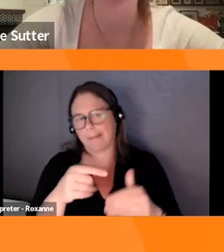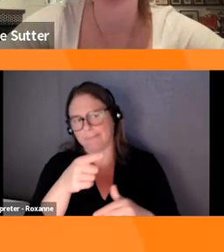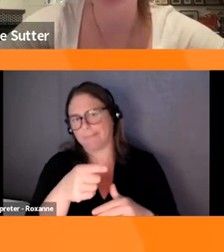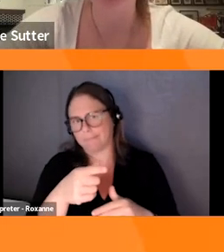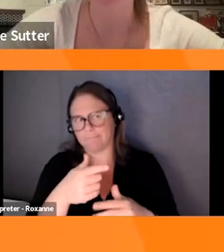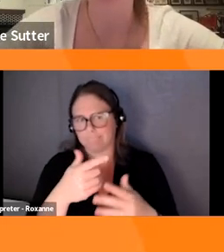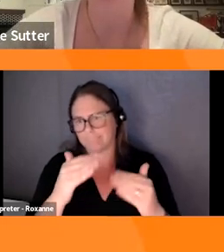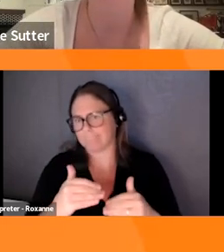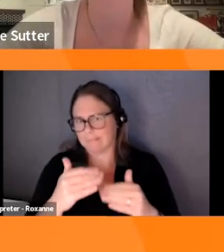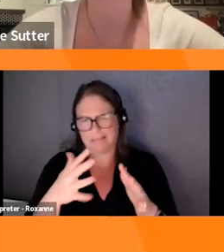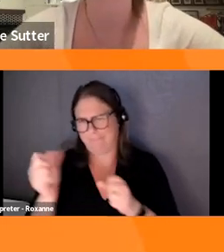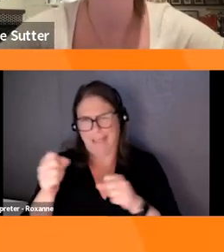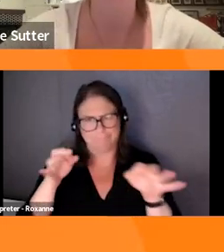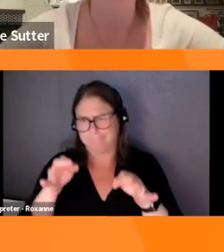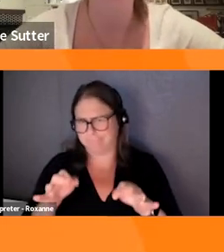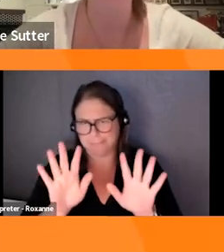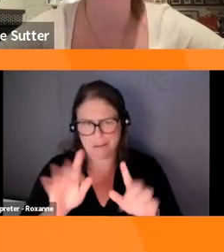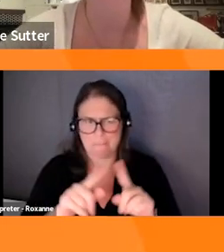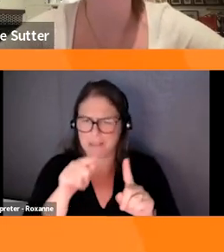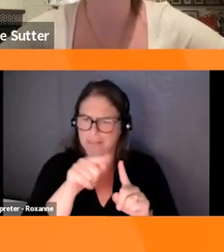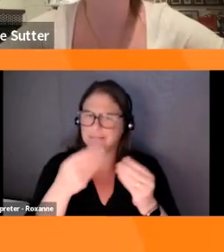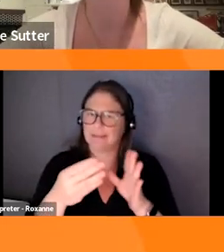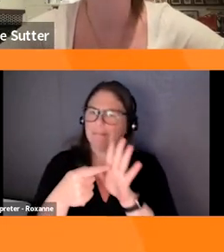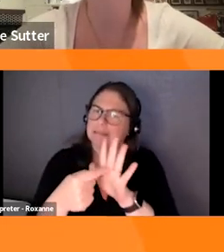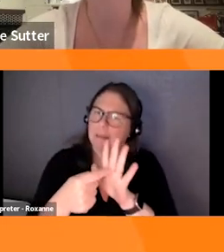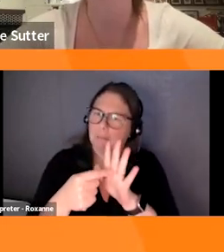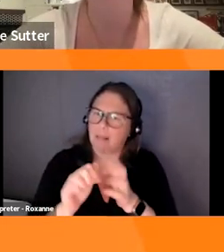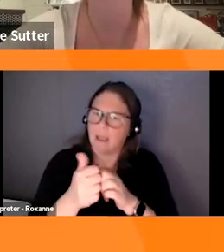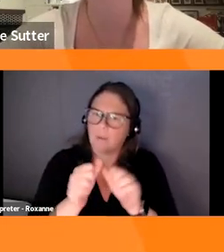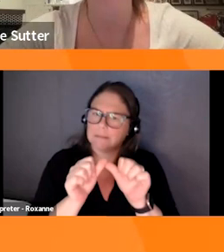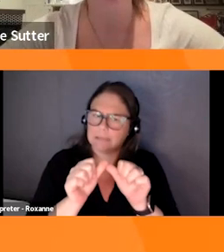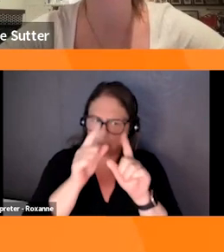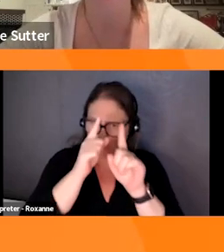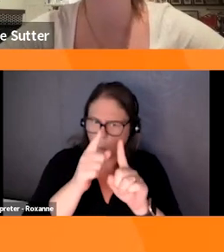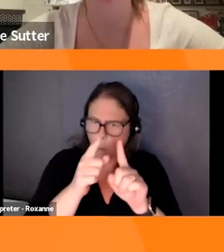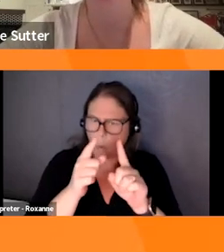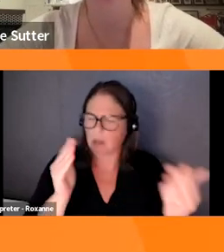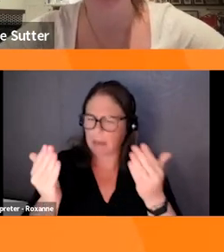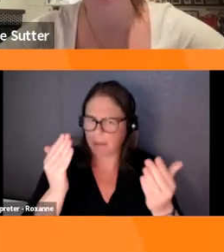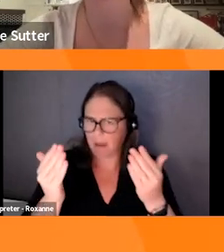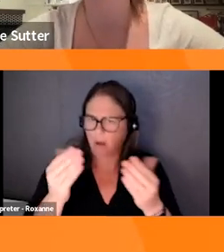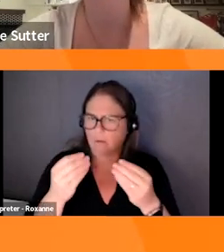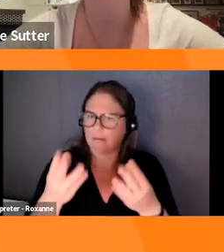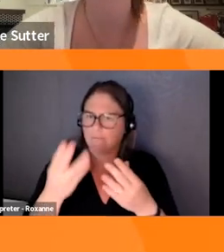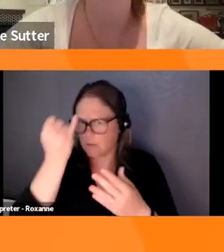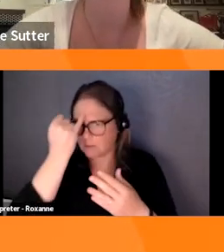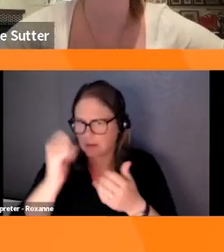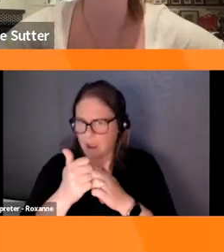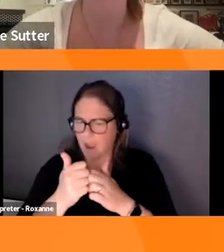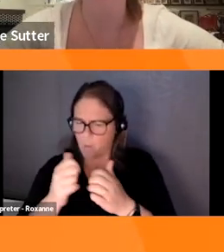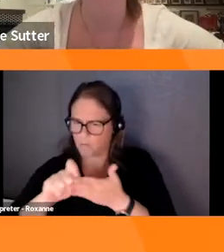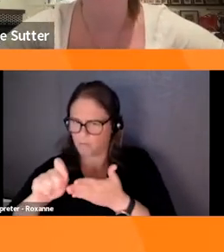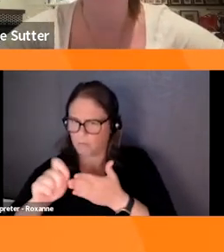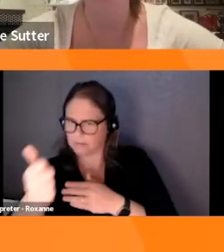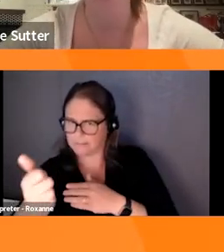look like to show you. So an example goal is to reduce the company's carbon footprint by 20% over the next